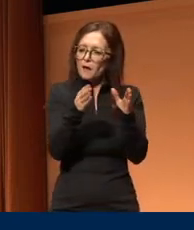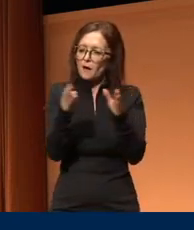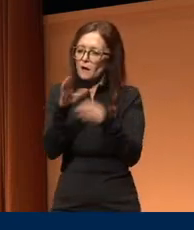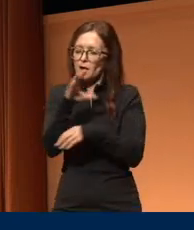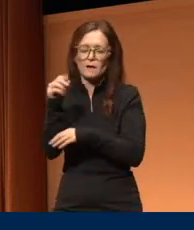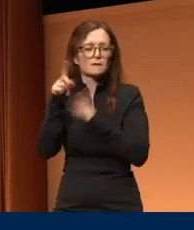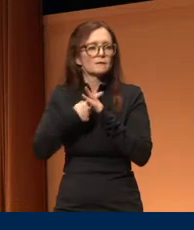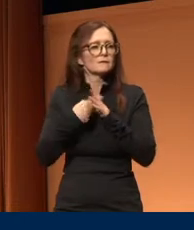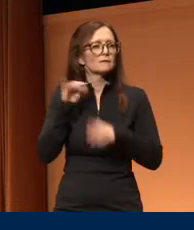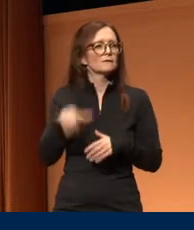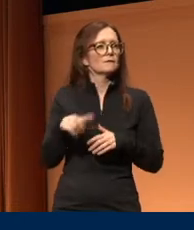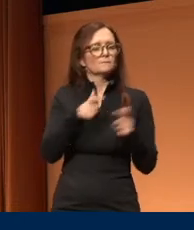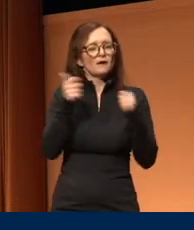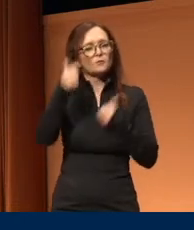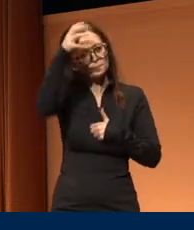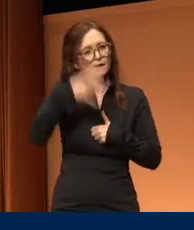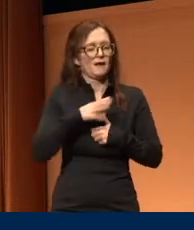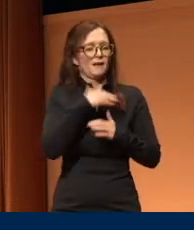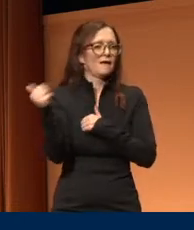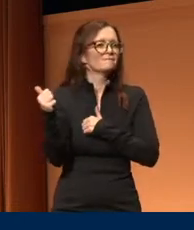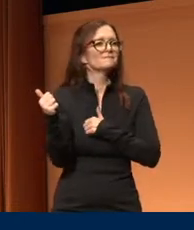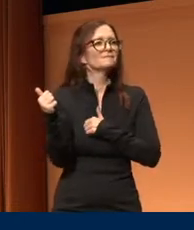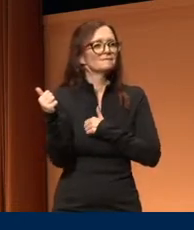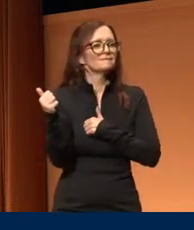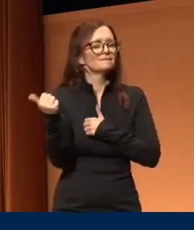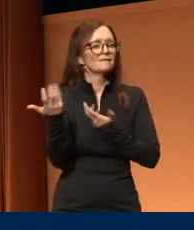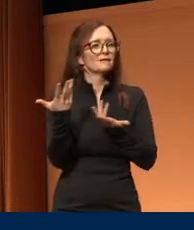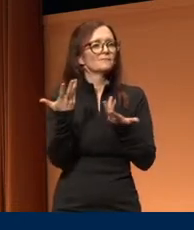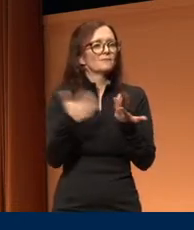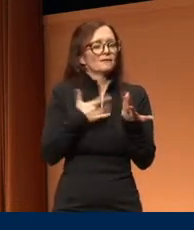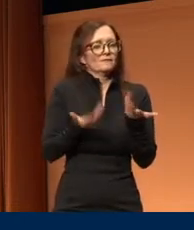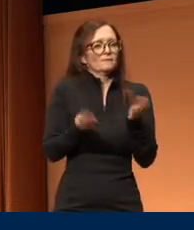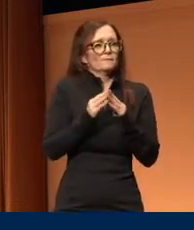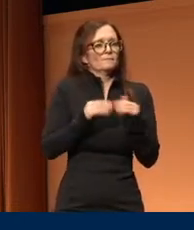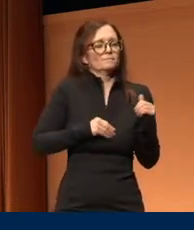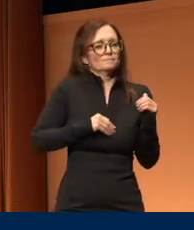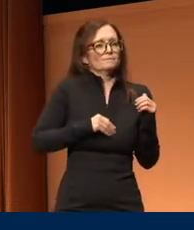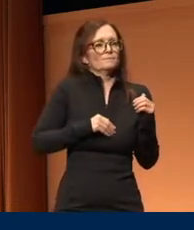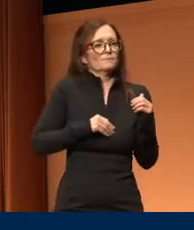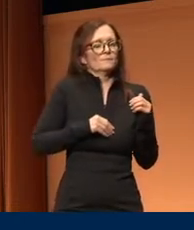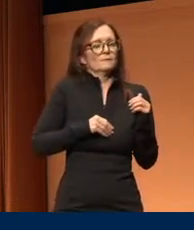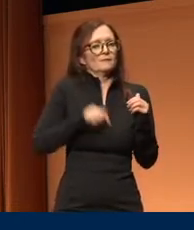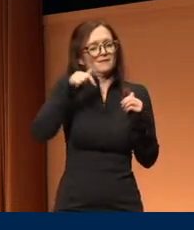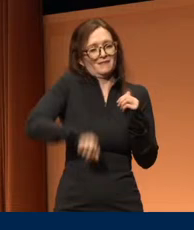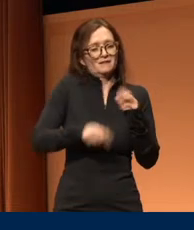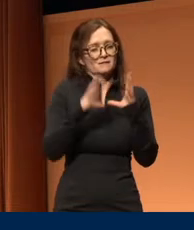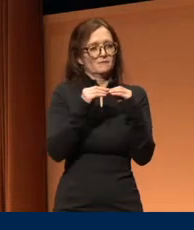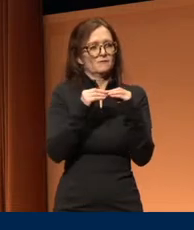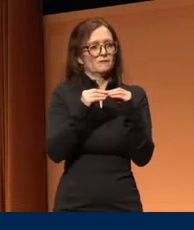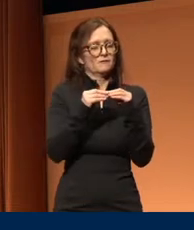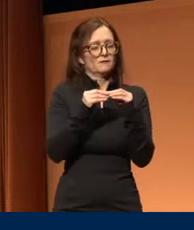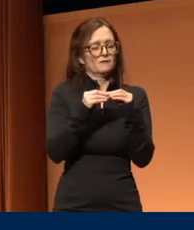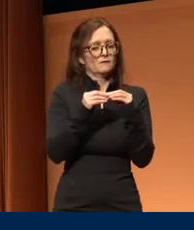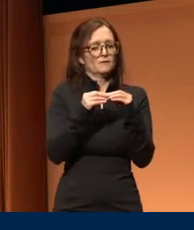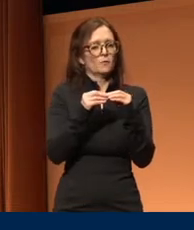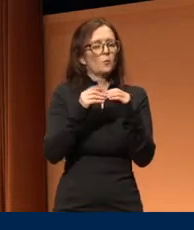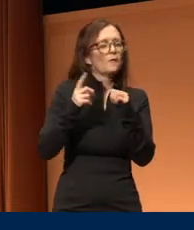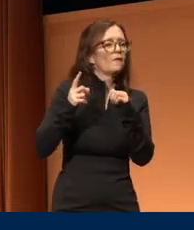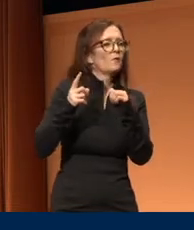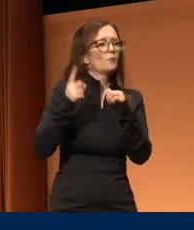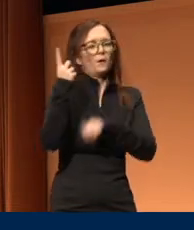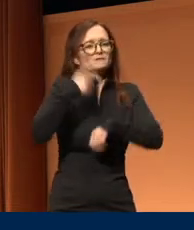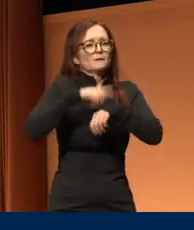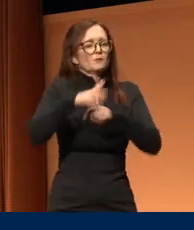the experience a bigger man with more self-esteem because, as he put it, "With this convention, at least once in your life, you